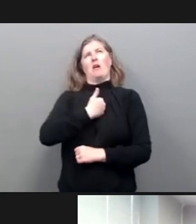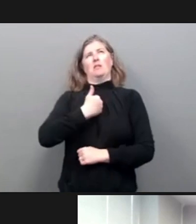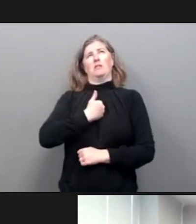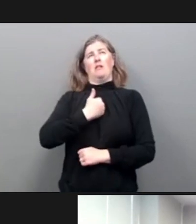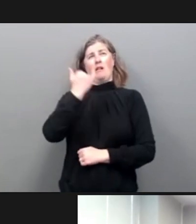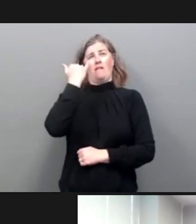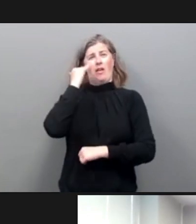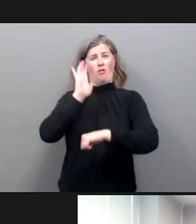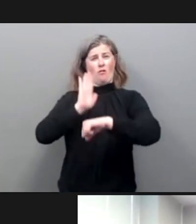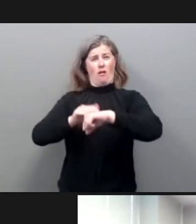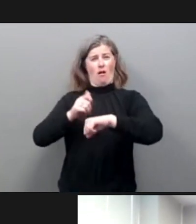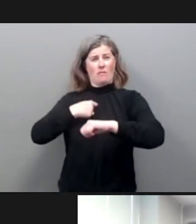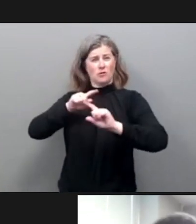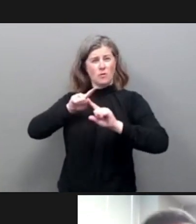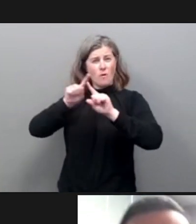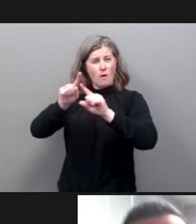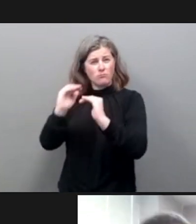up,